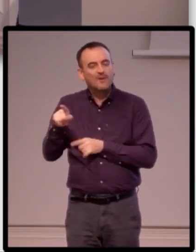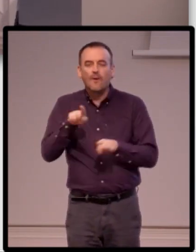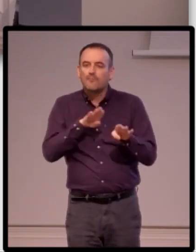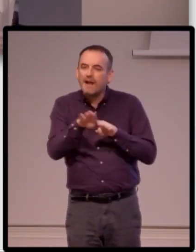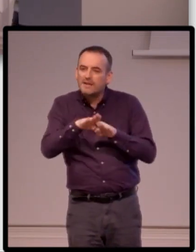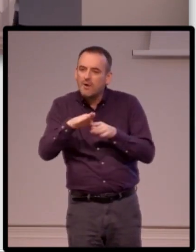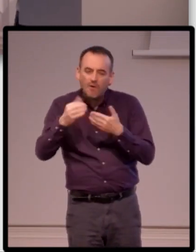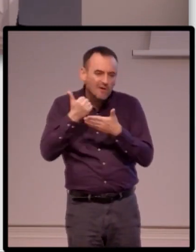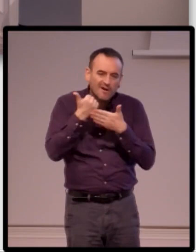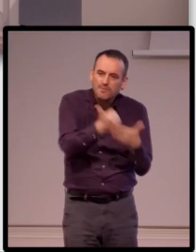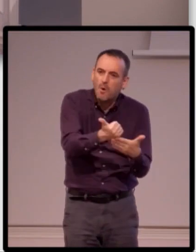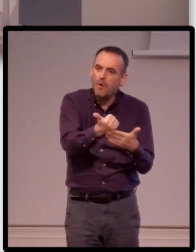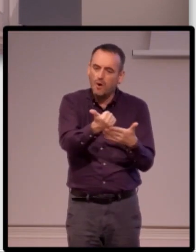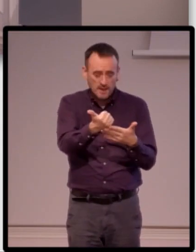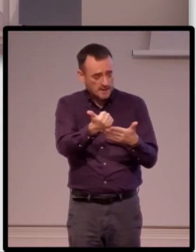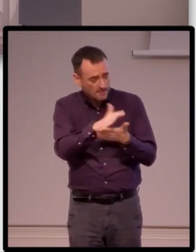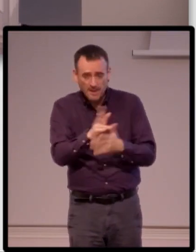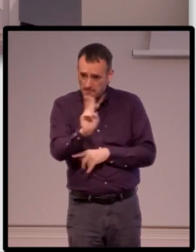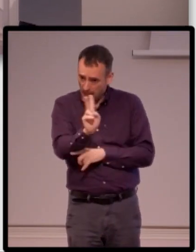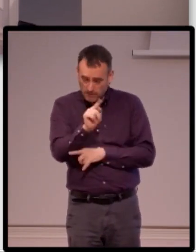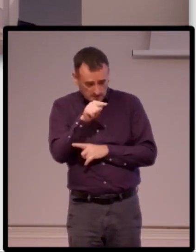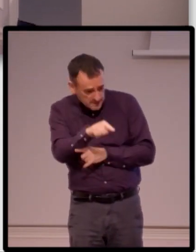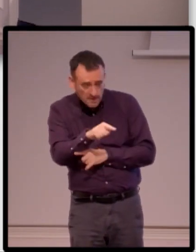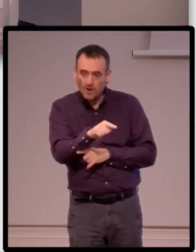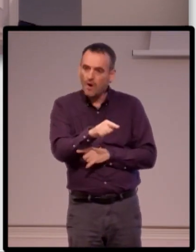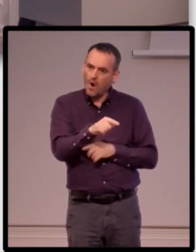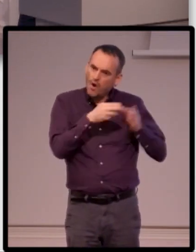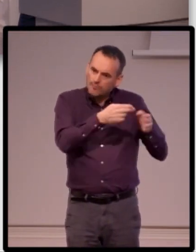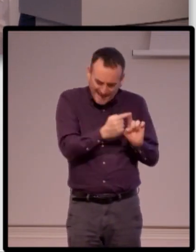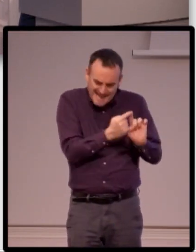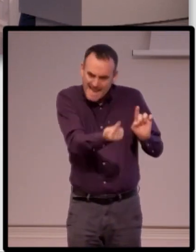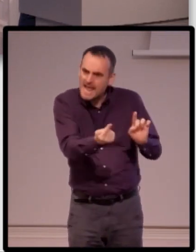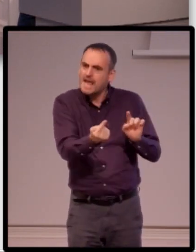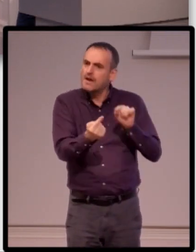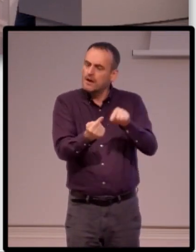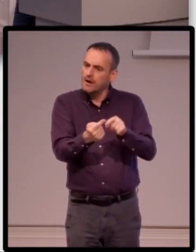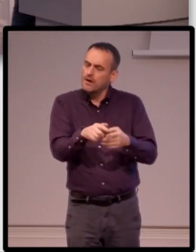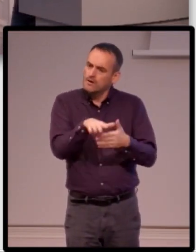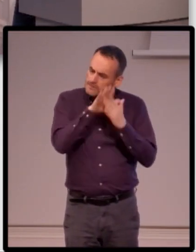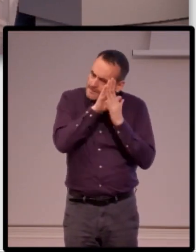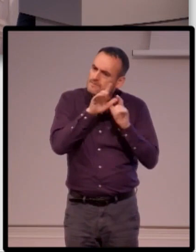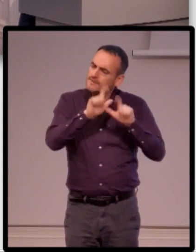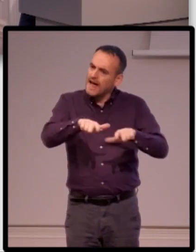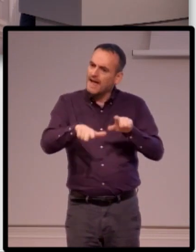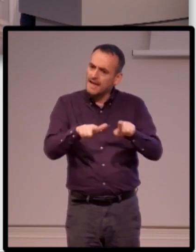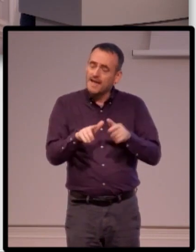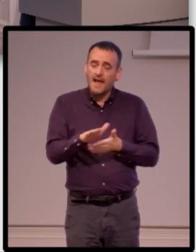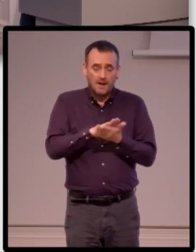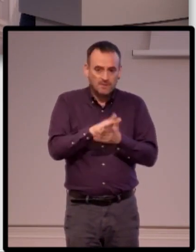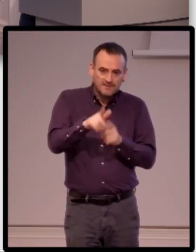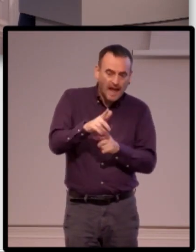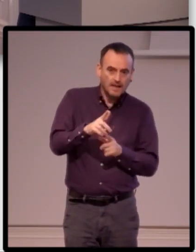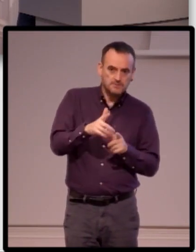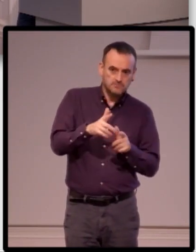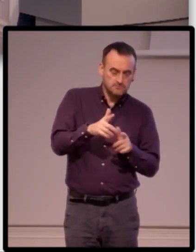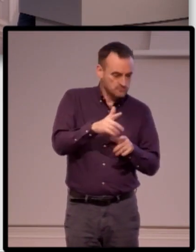It allowed parents to be near hospital, to continue that parental role, but also to get some rest at this